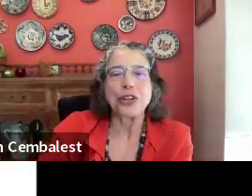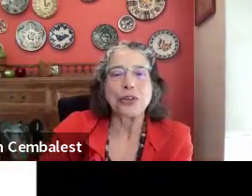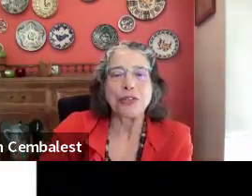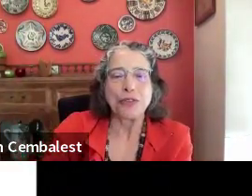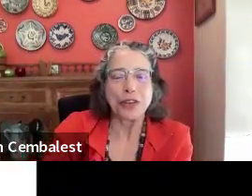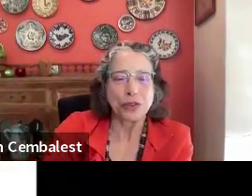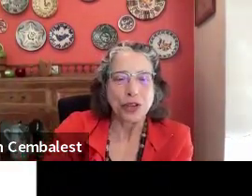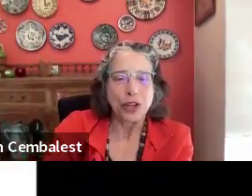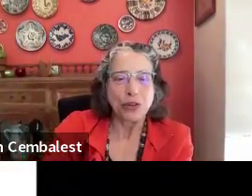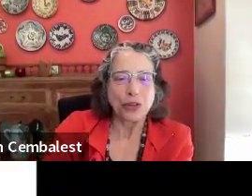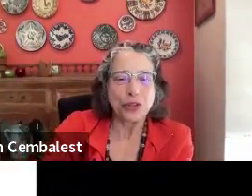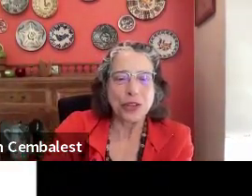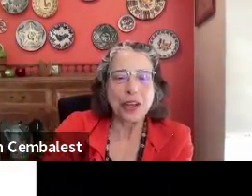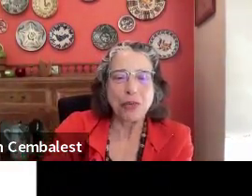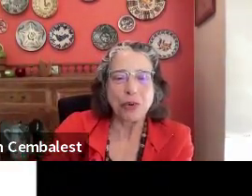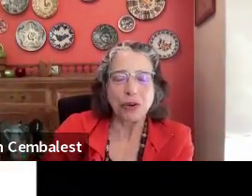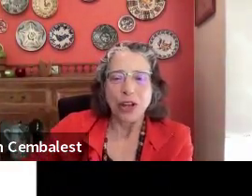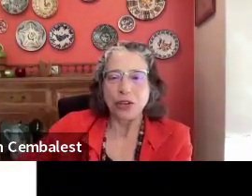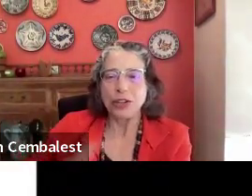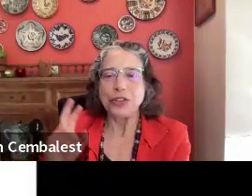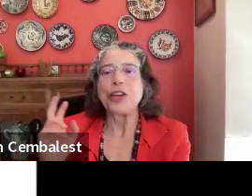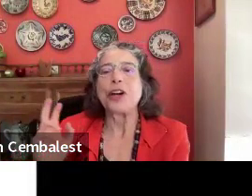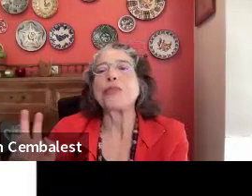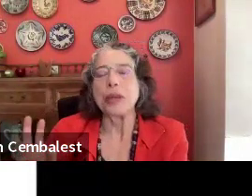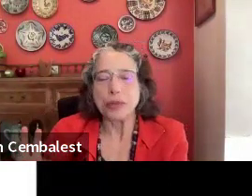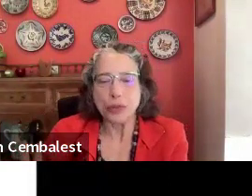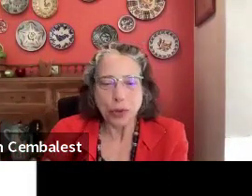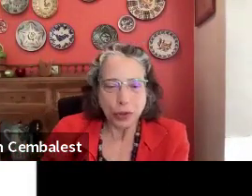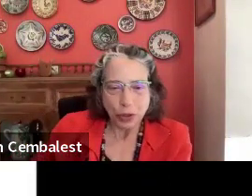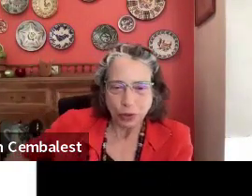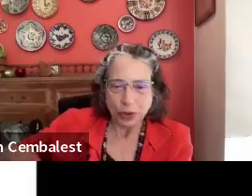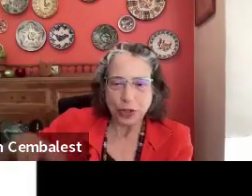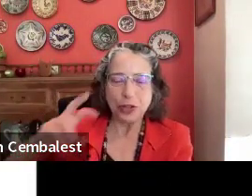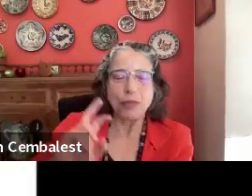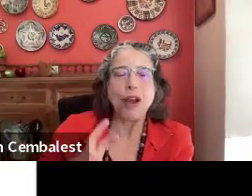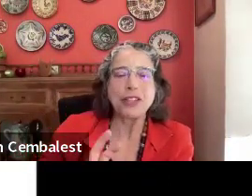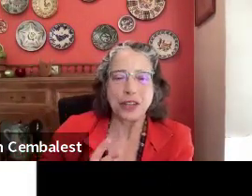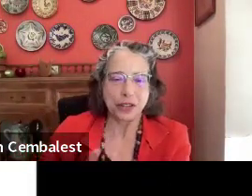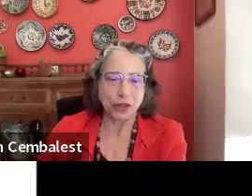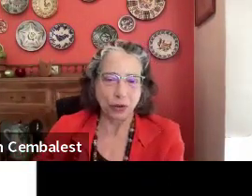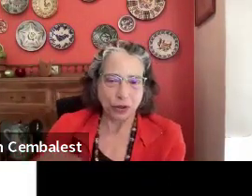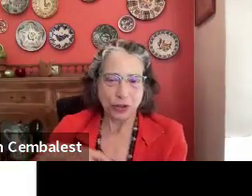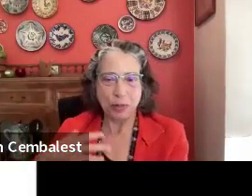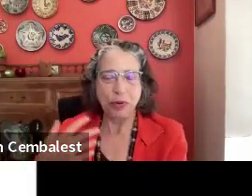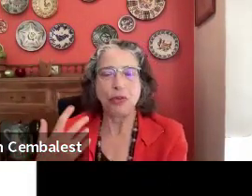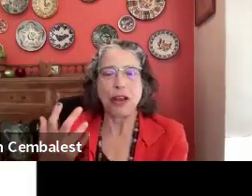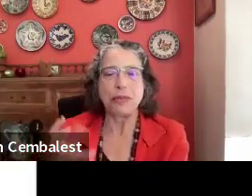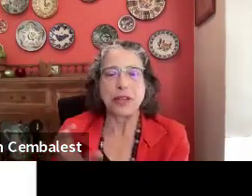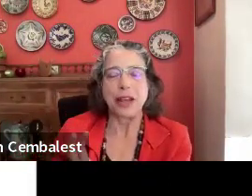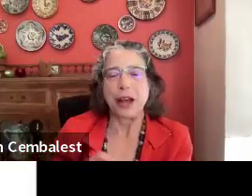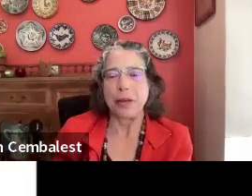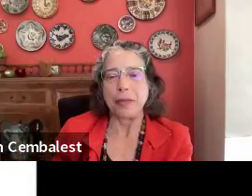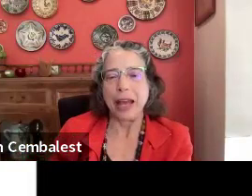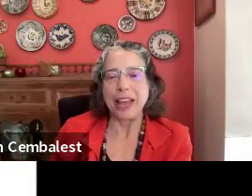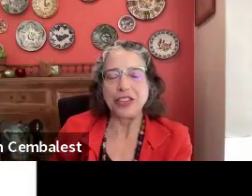you're going to go in the field, you're going to see their work, you're going to see other people's work, you're going to see their process, you're going to see